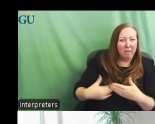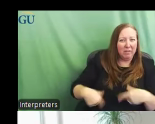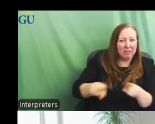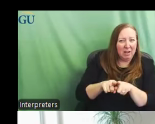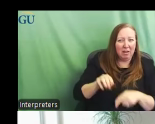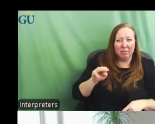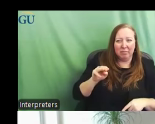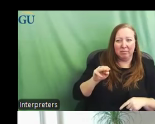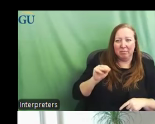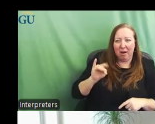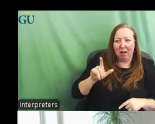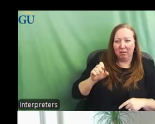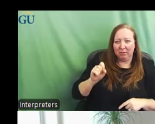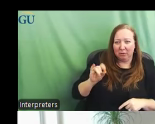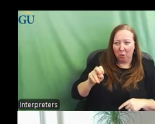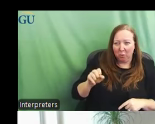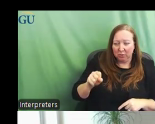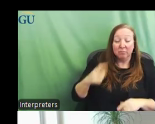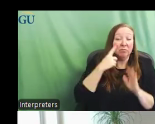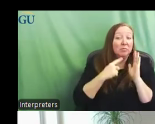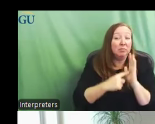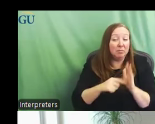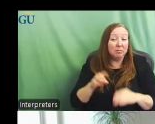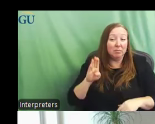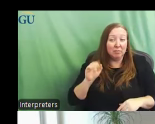emerging early. We see the same kind of,